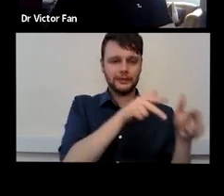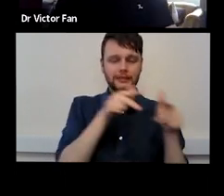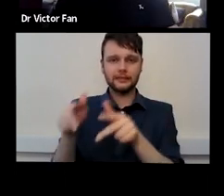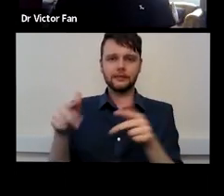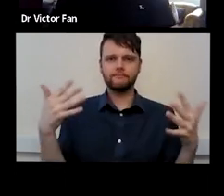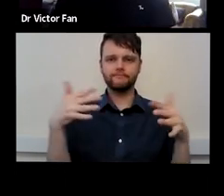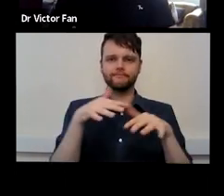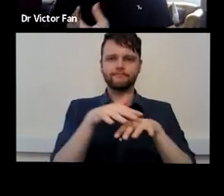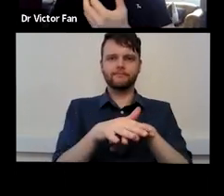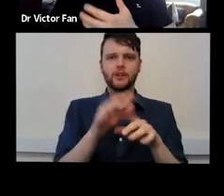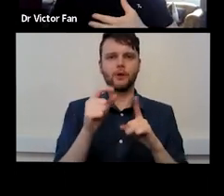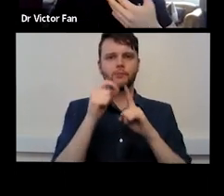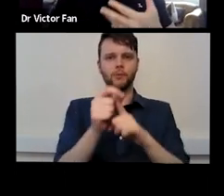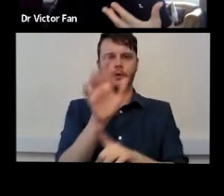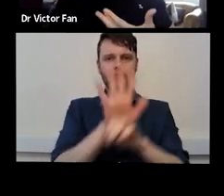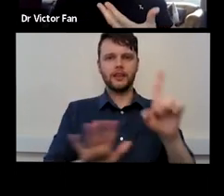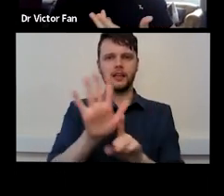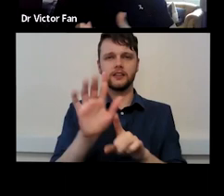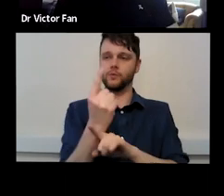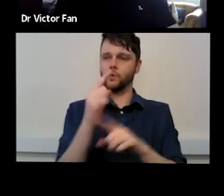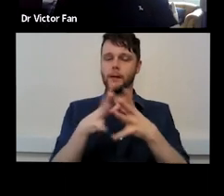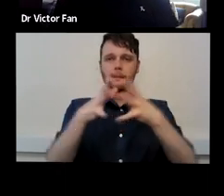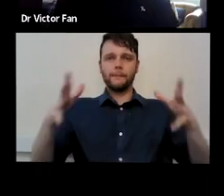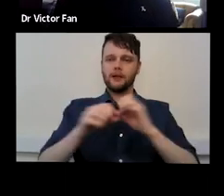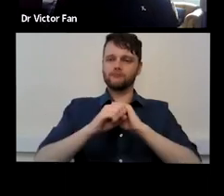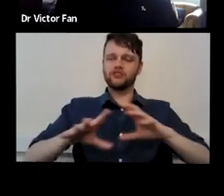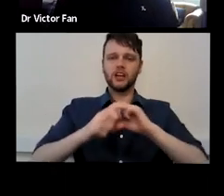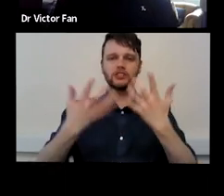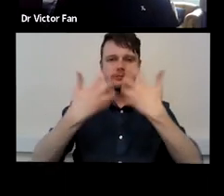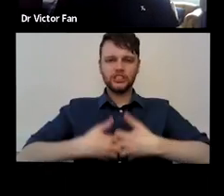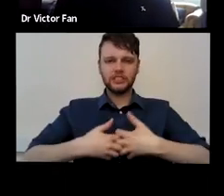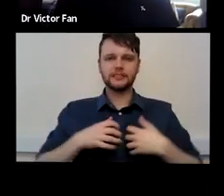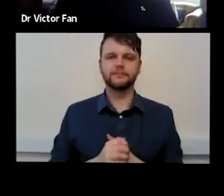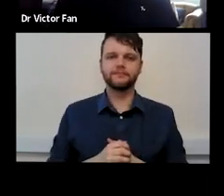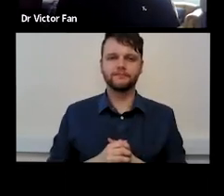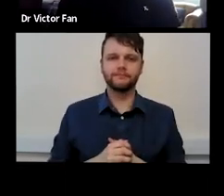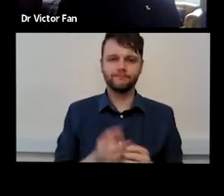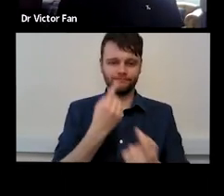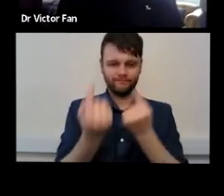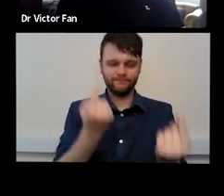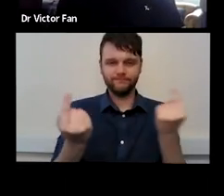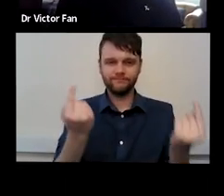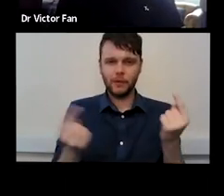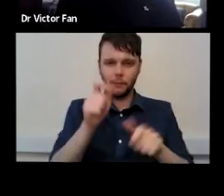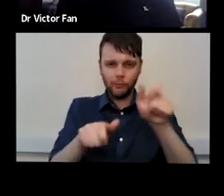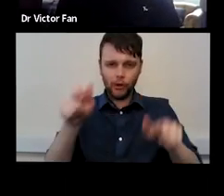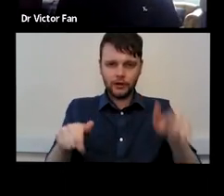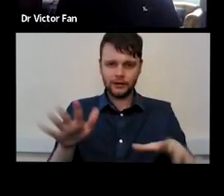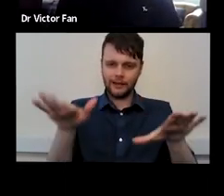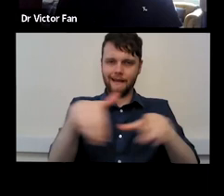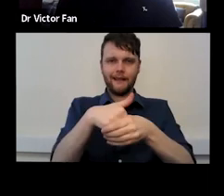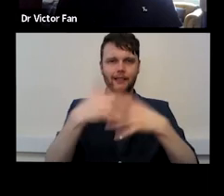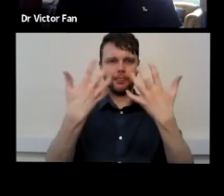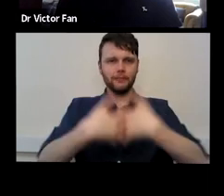by proposing the nation as a giant production machine. Each individual for Chen Gongbo is a component